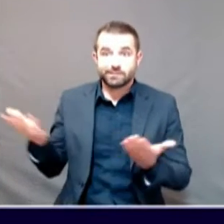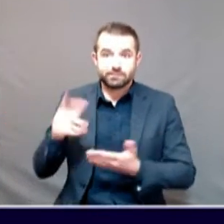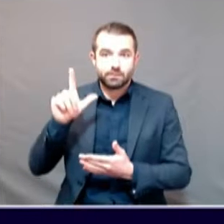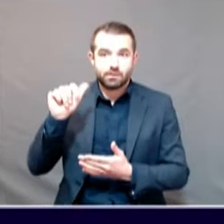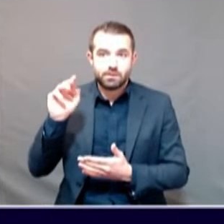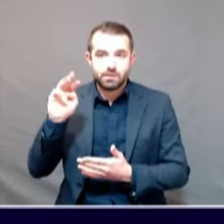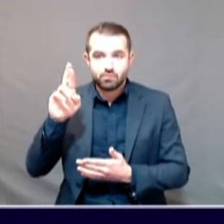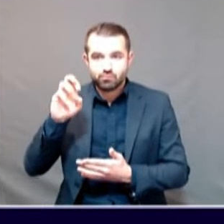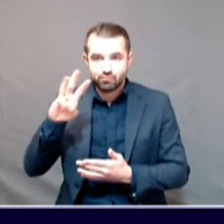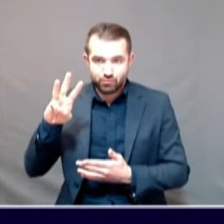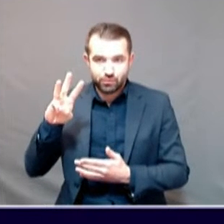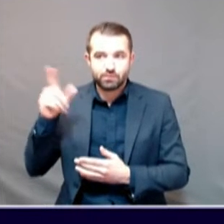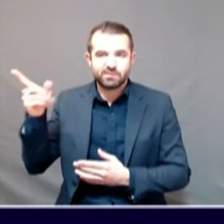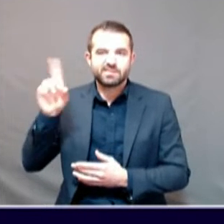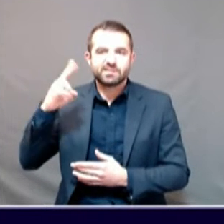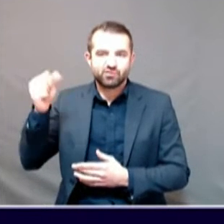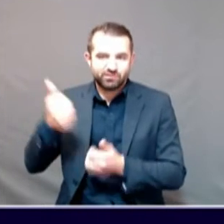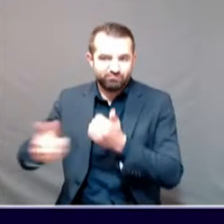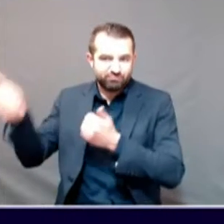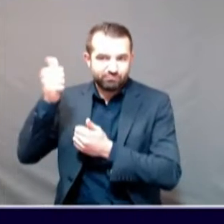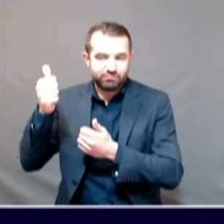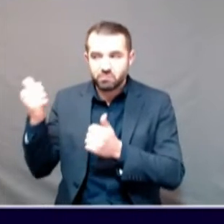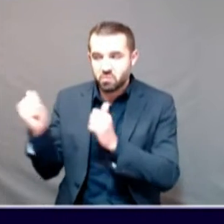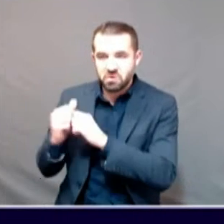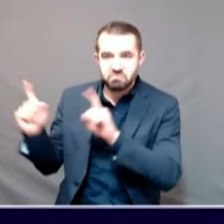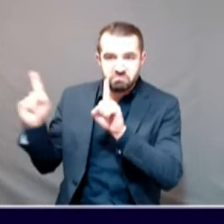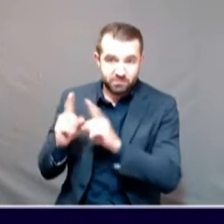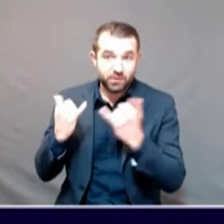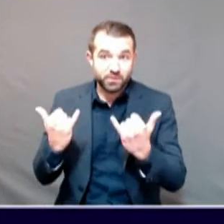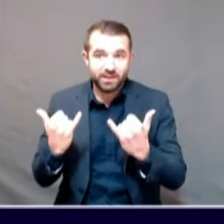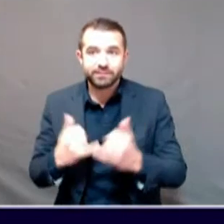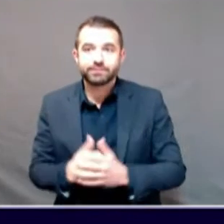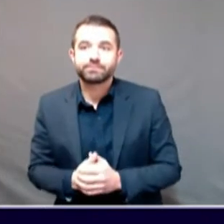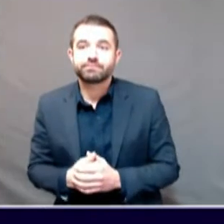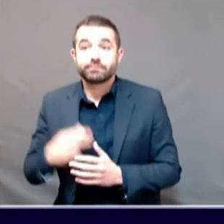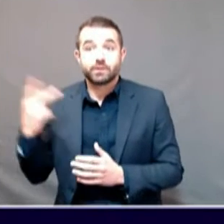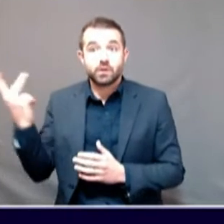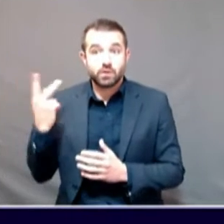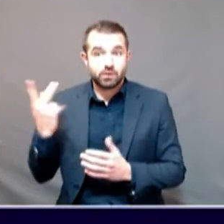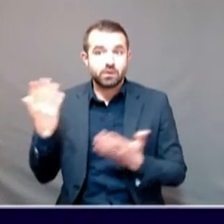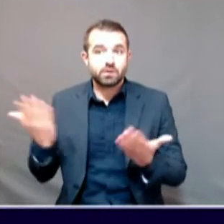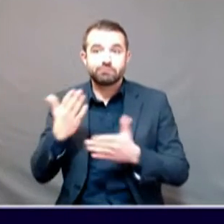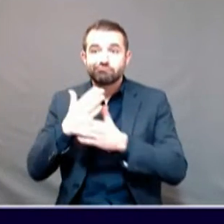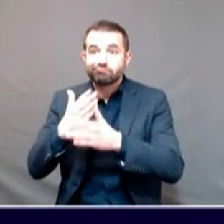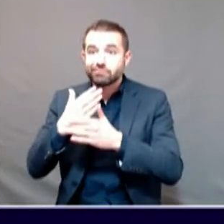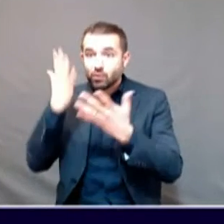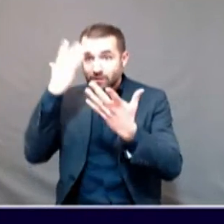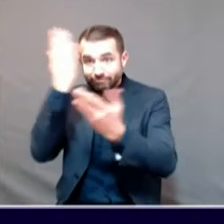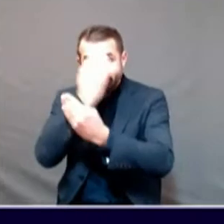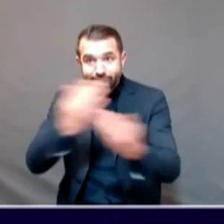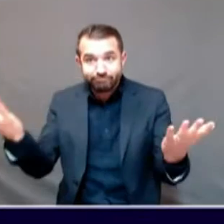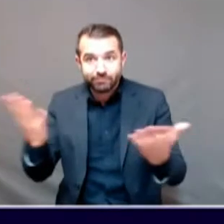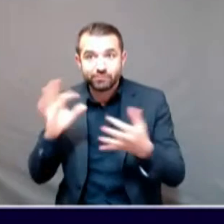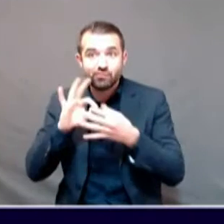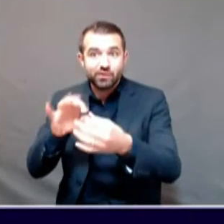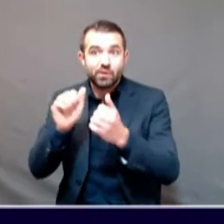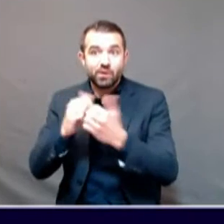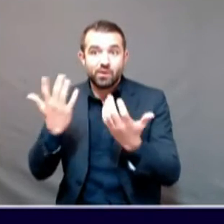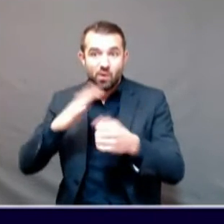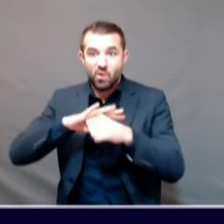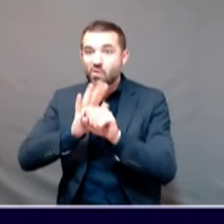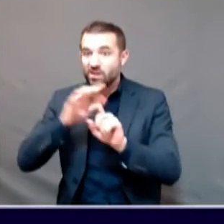Maine's Department of Health and Human Services. Commissioner Wambrew and I are here to provide everyone an update on where we stand with respect